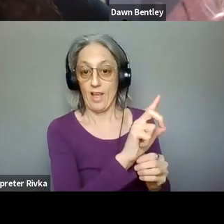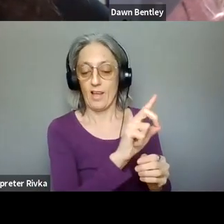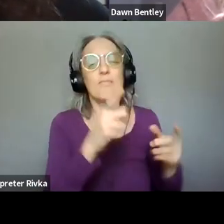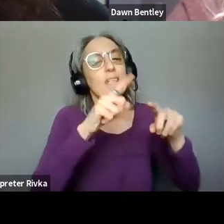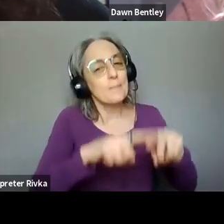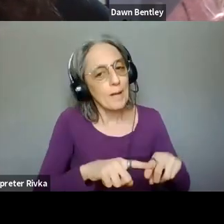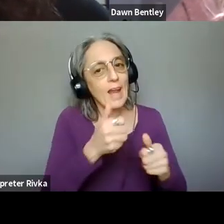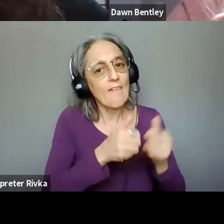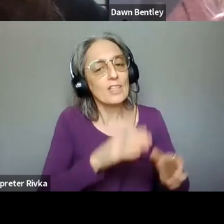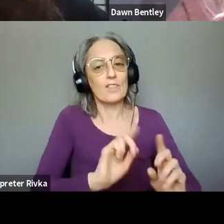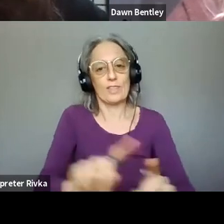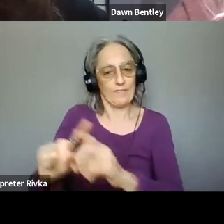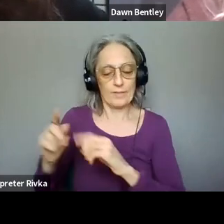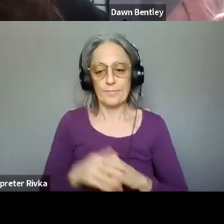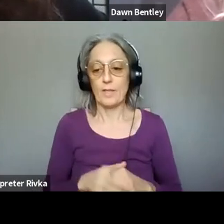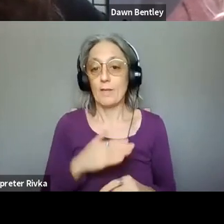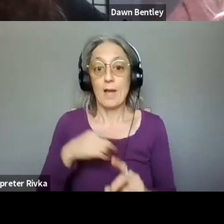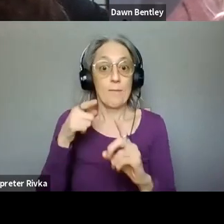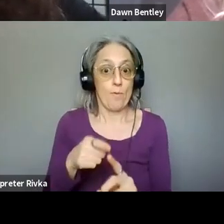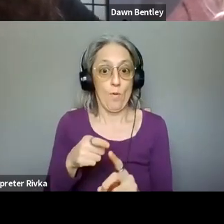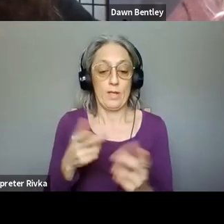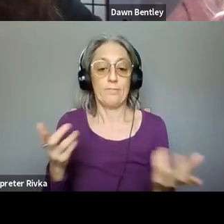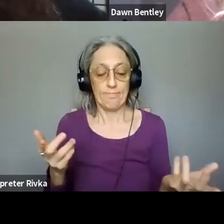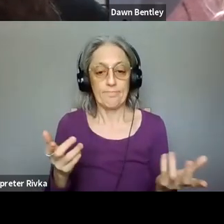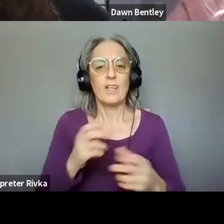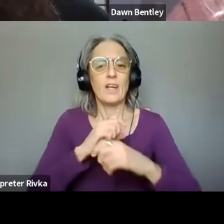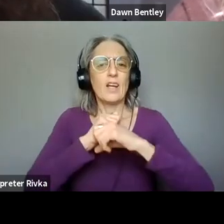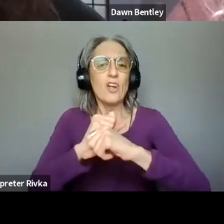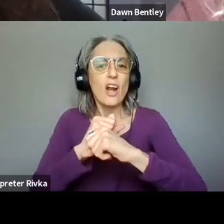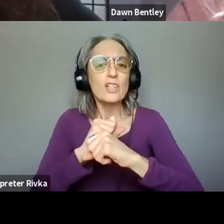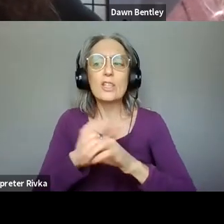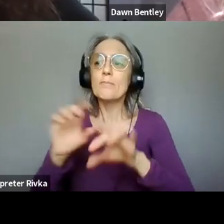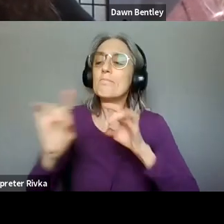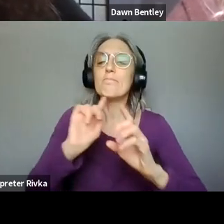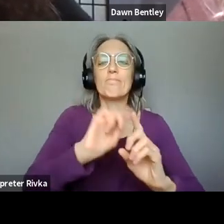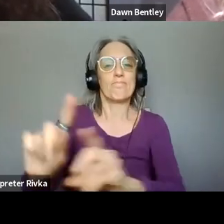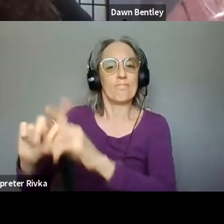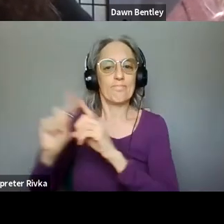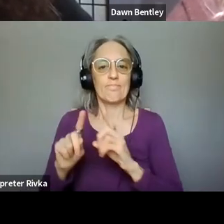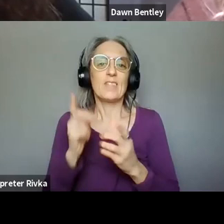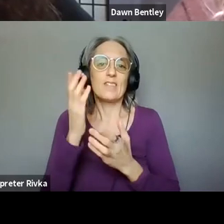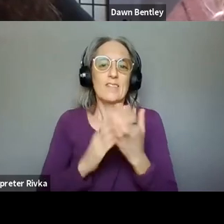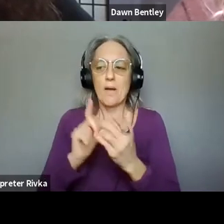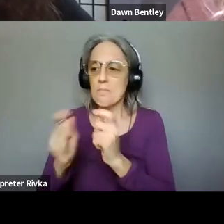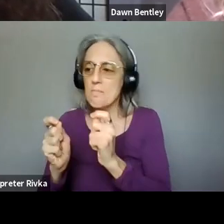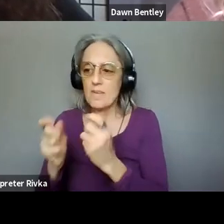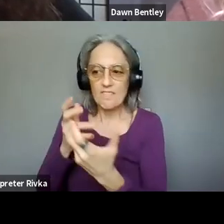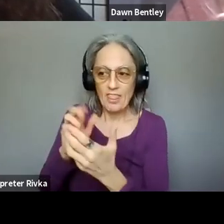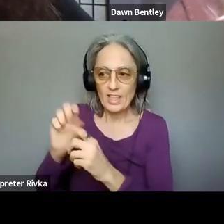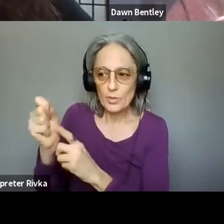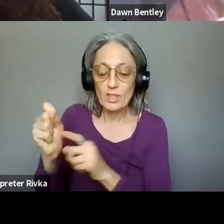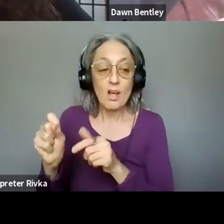point is that these guardianships can be tailored. They can be tailored to the situation and allow